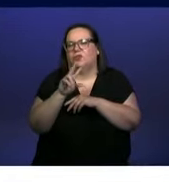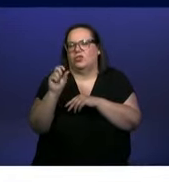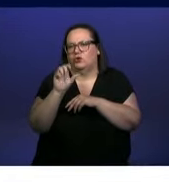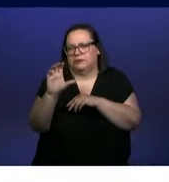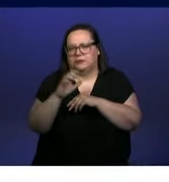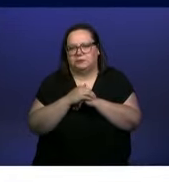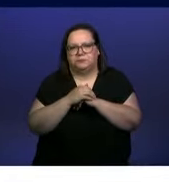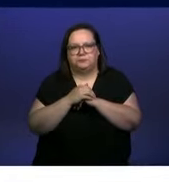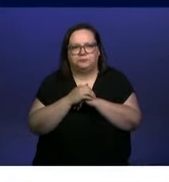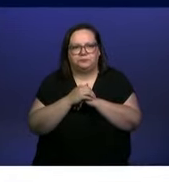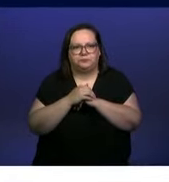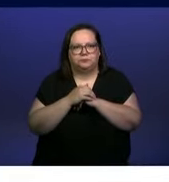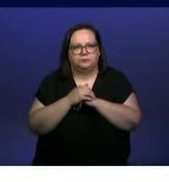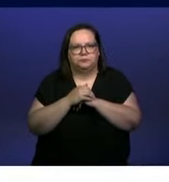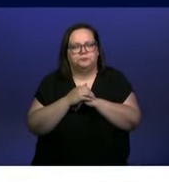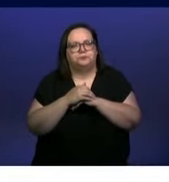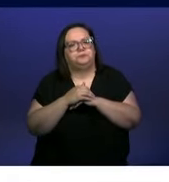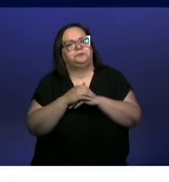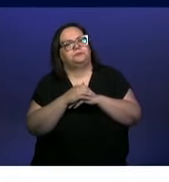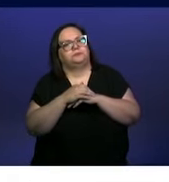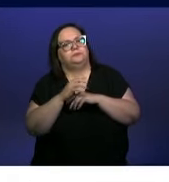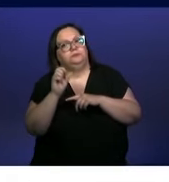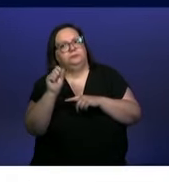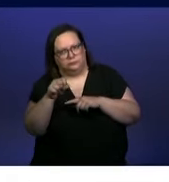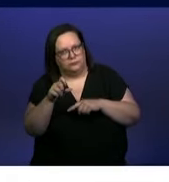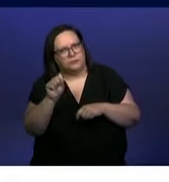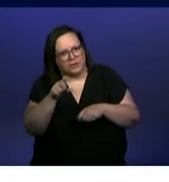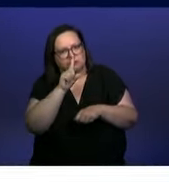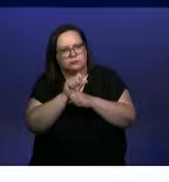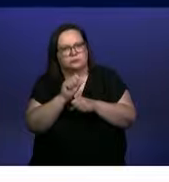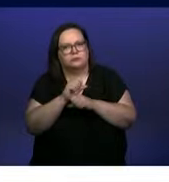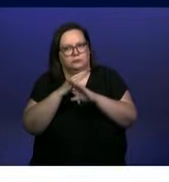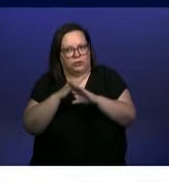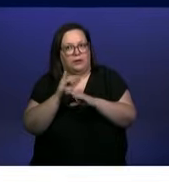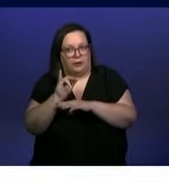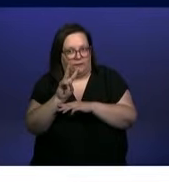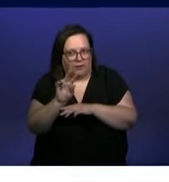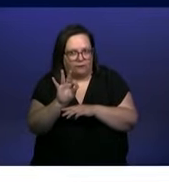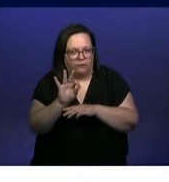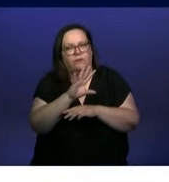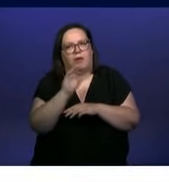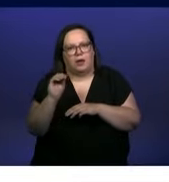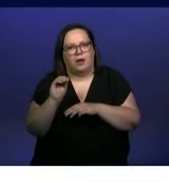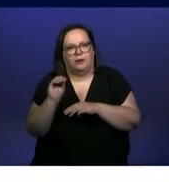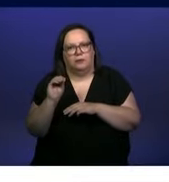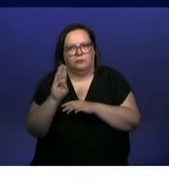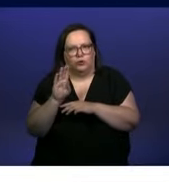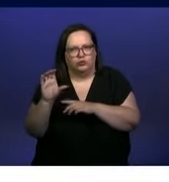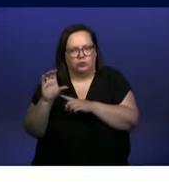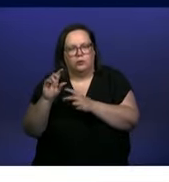question. Yes. Yes, absolutely. Protect IVF and birth control.